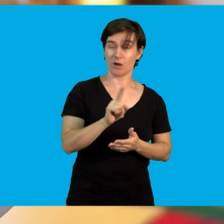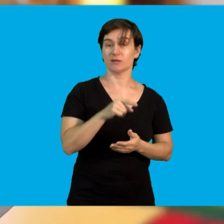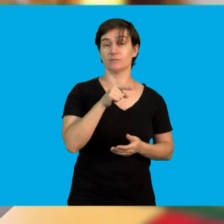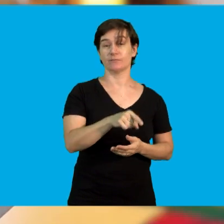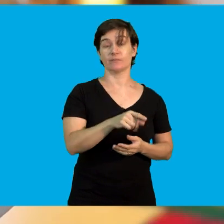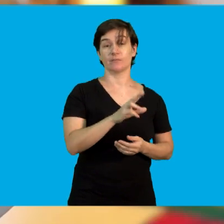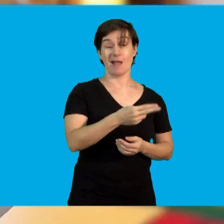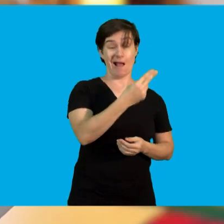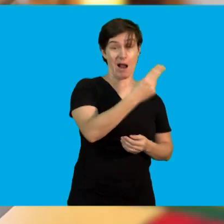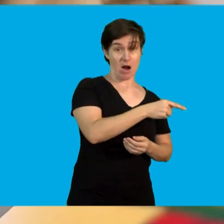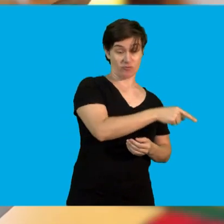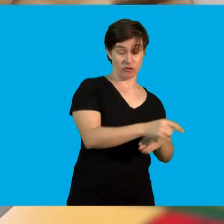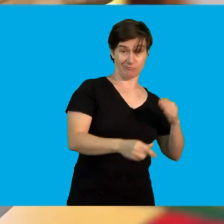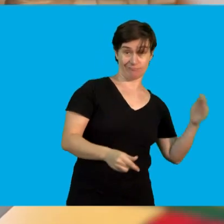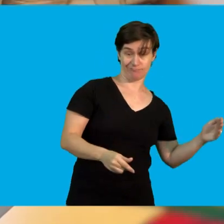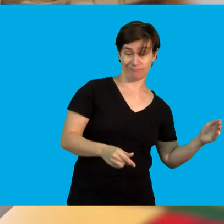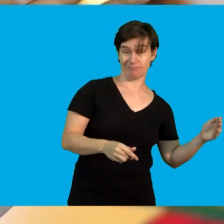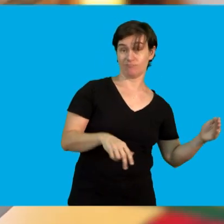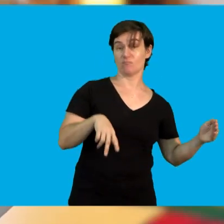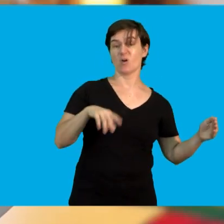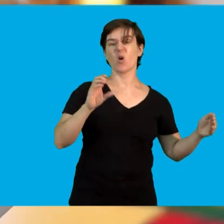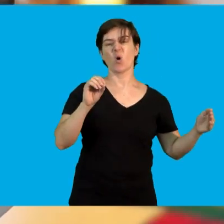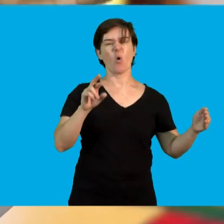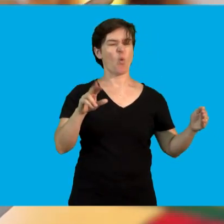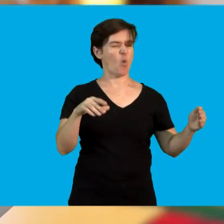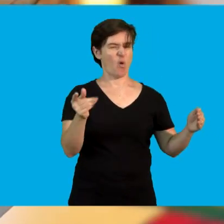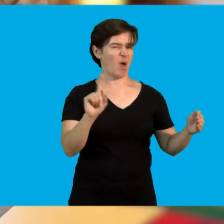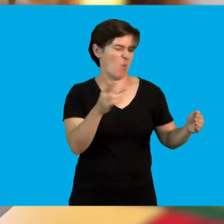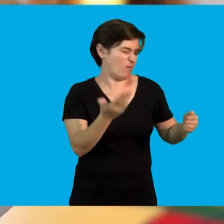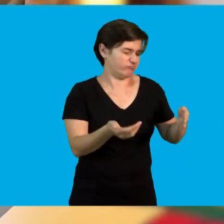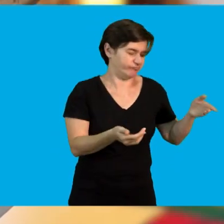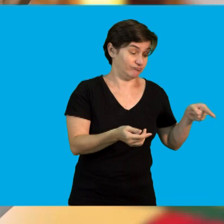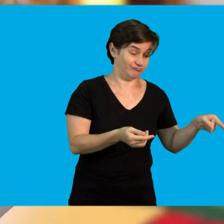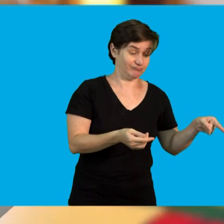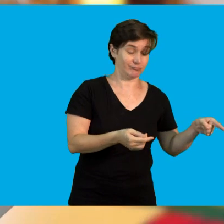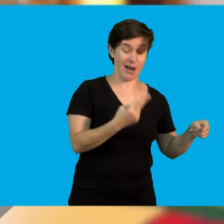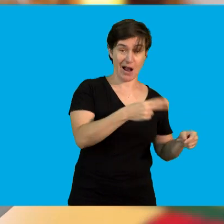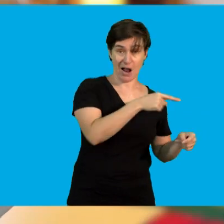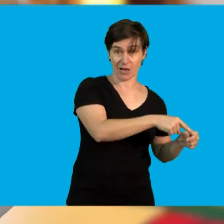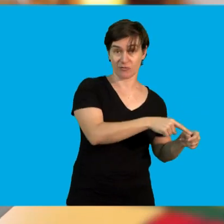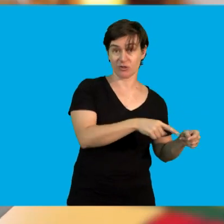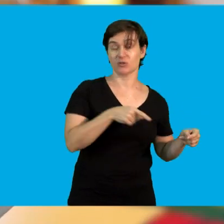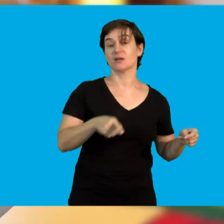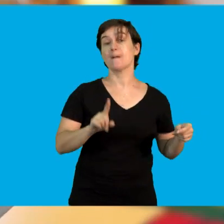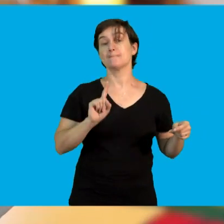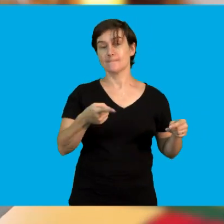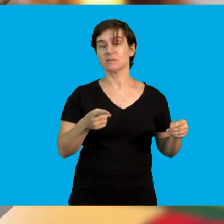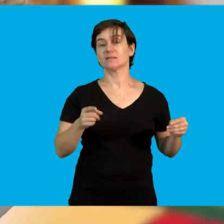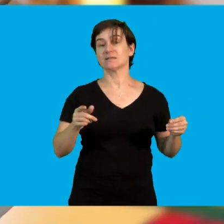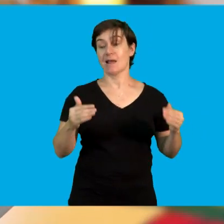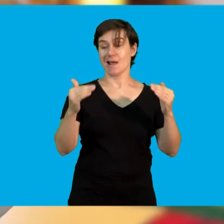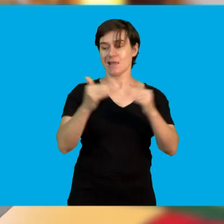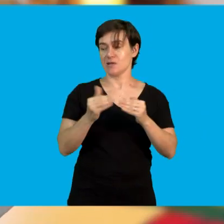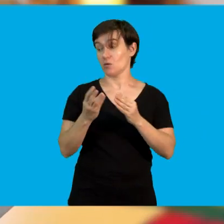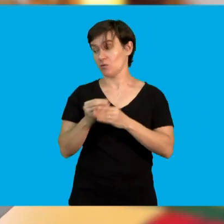sure that the number of hydrogen atoms on the left-hand side, or whatever metal that we have on the left-hand side, is equal to the number of the atoms that